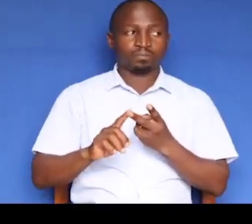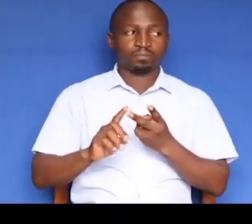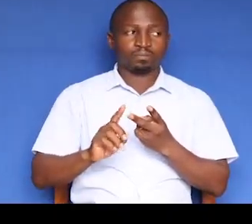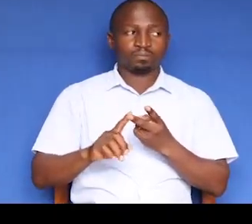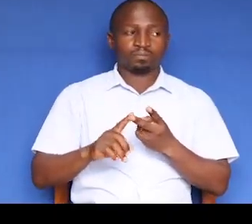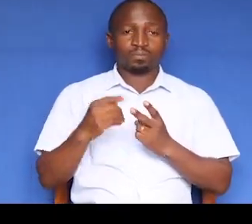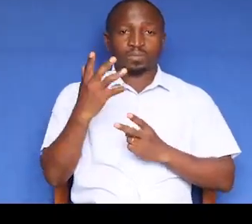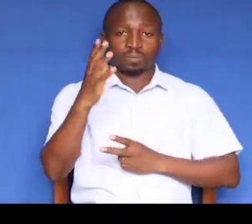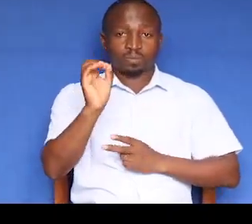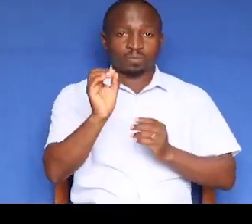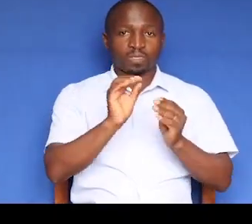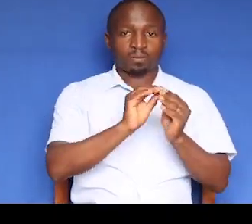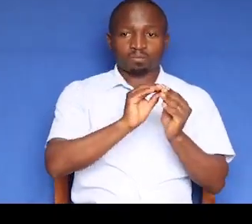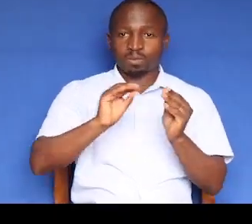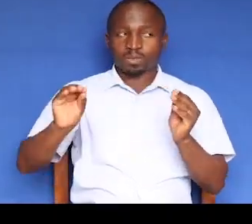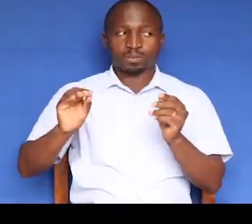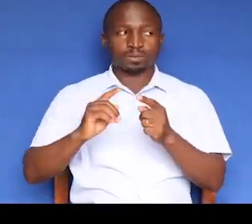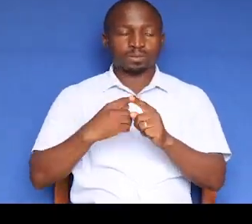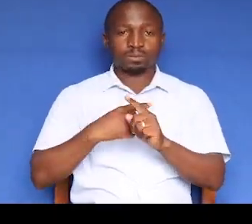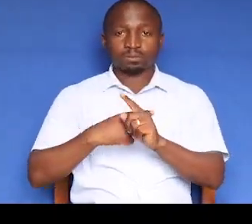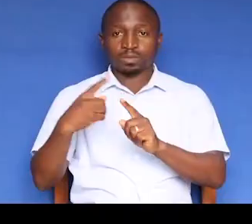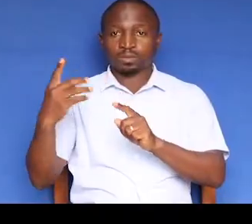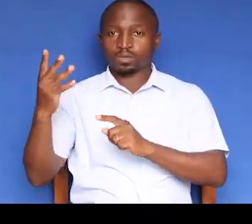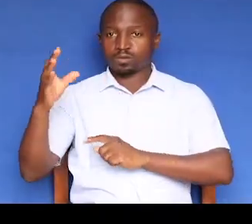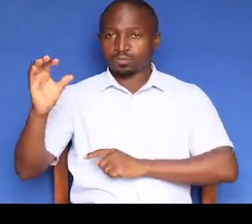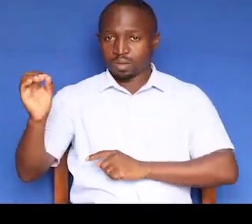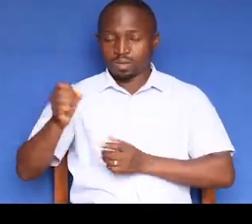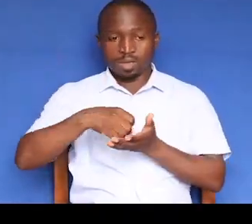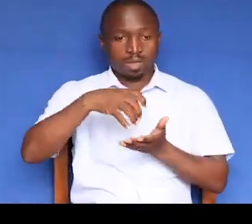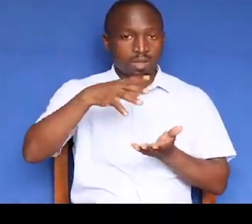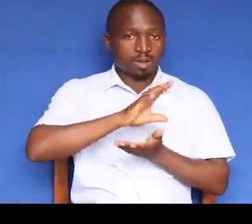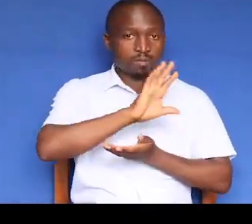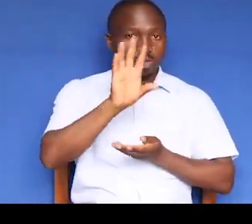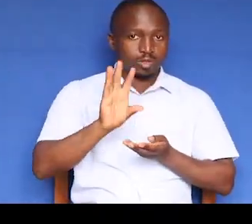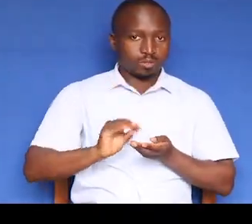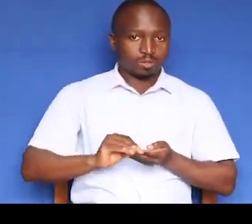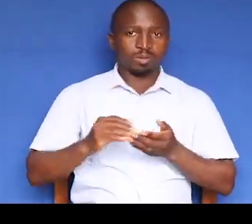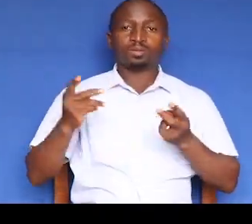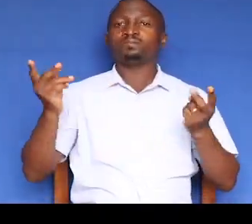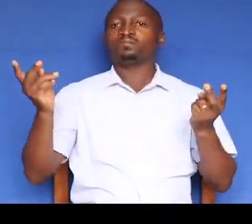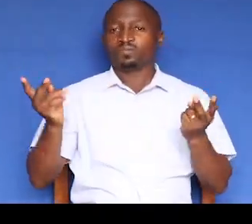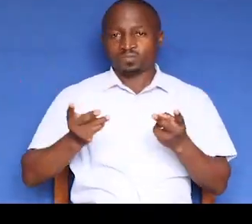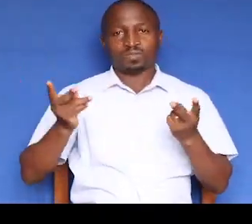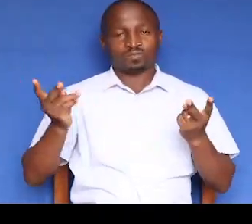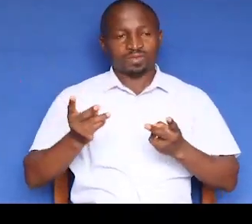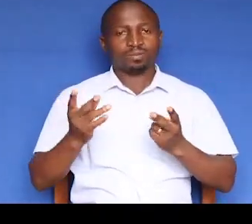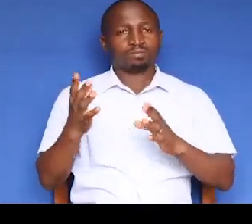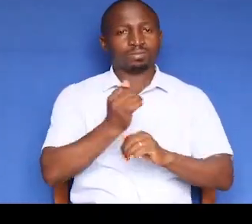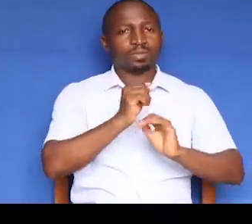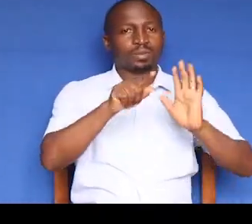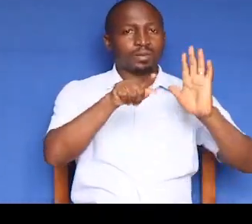amount minus this amount of total cost. Here, we also